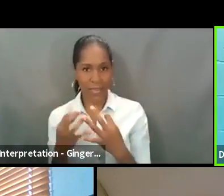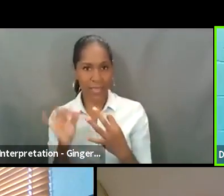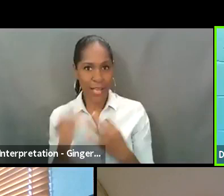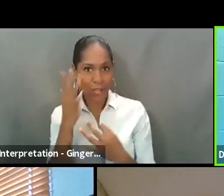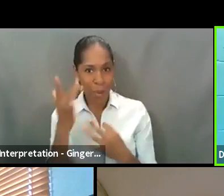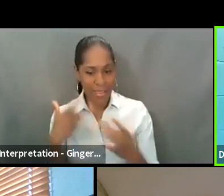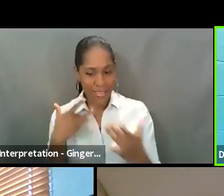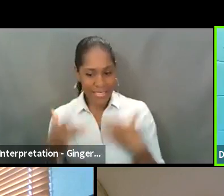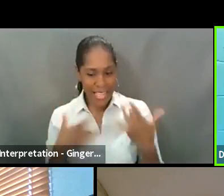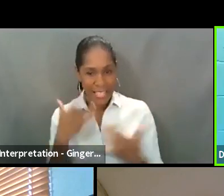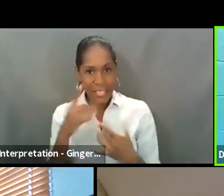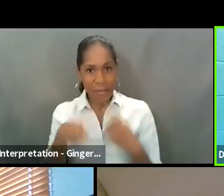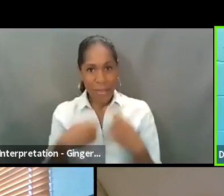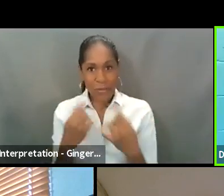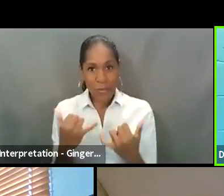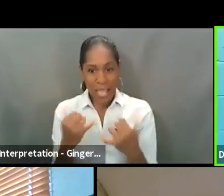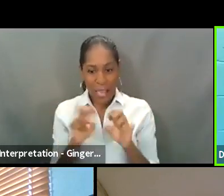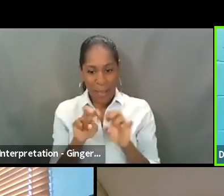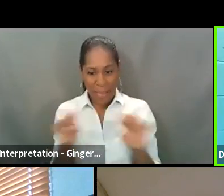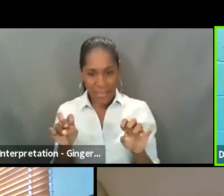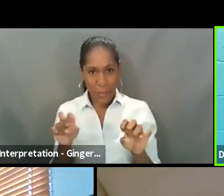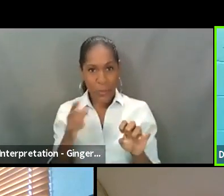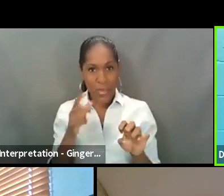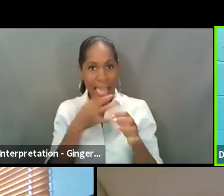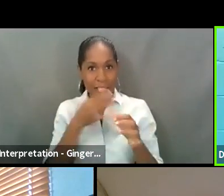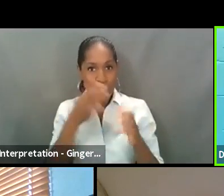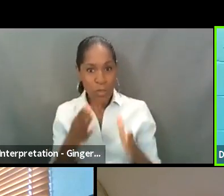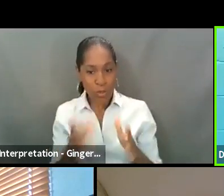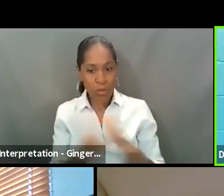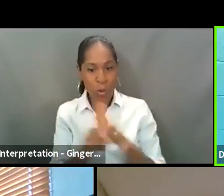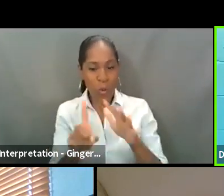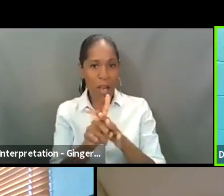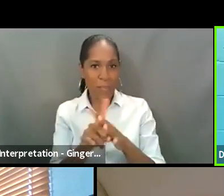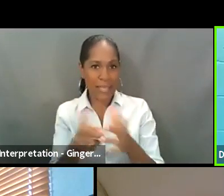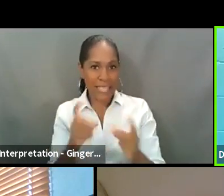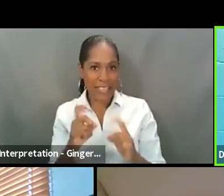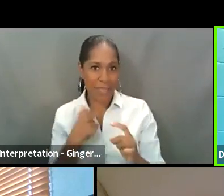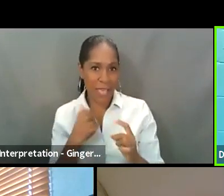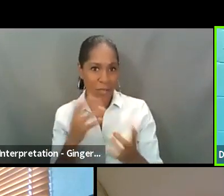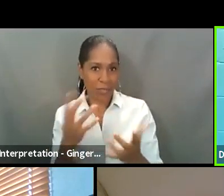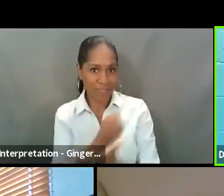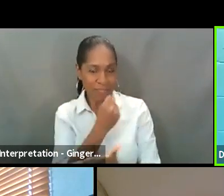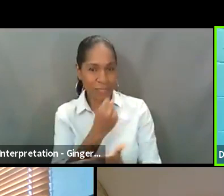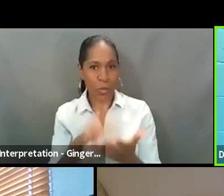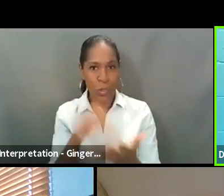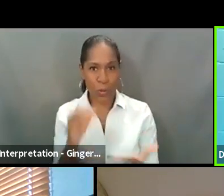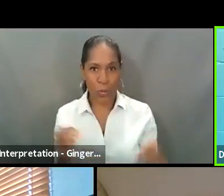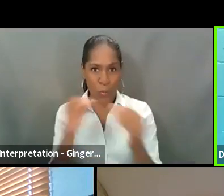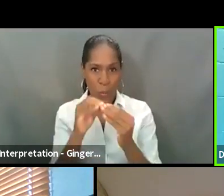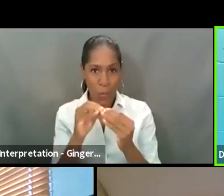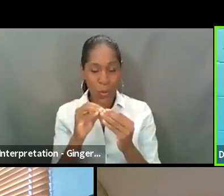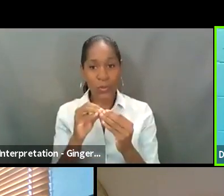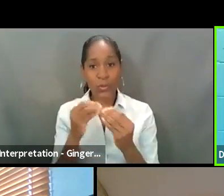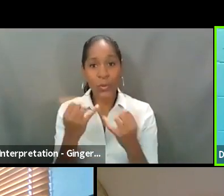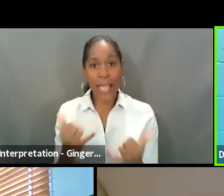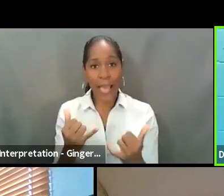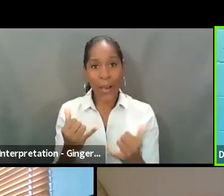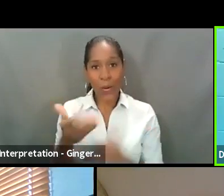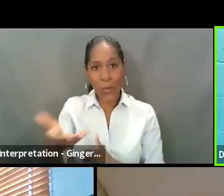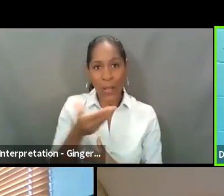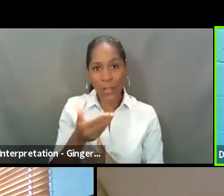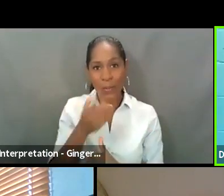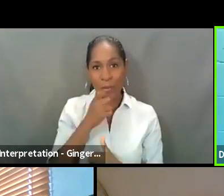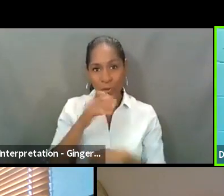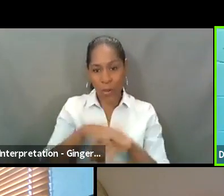panel, and I'm grateful for these experts who are here tonight offering me the opportunity to learn more. With all of that being said, I'd like to welcome our